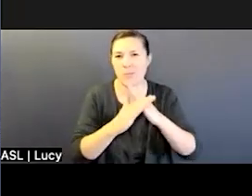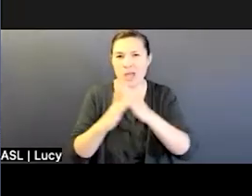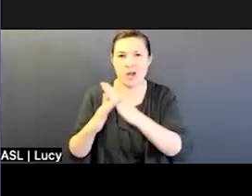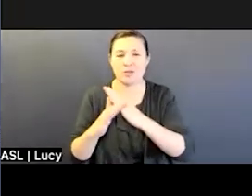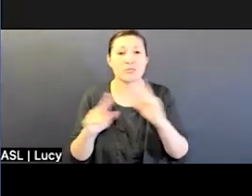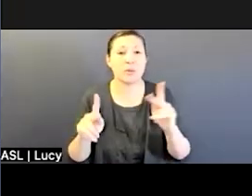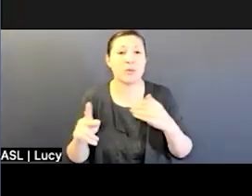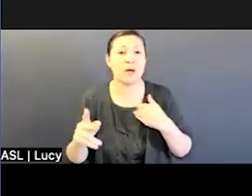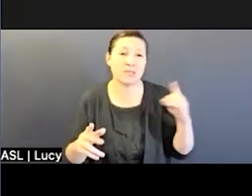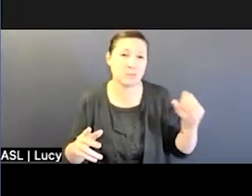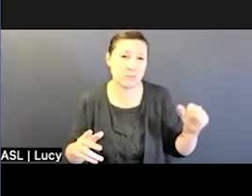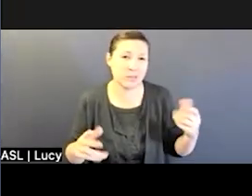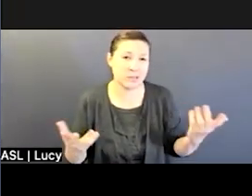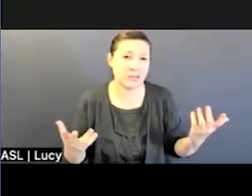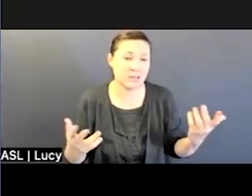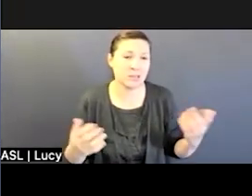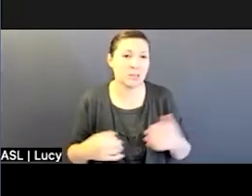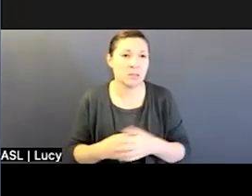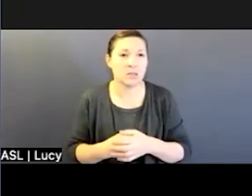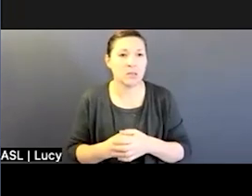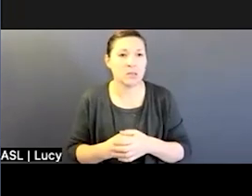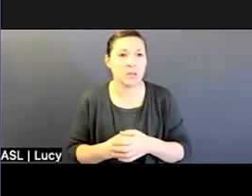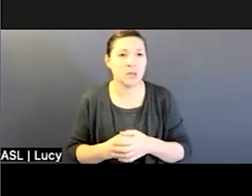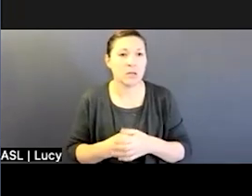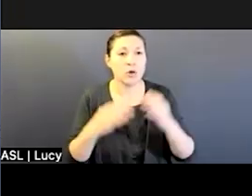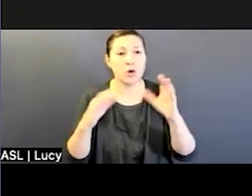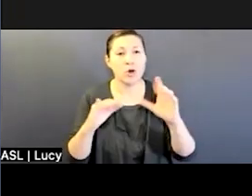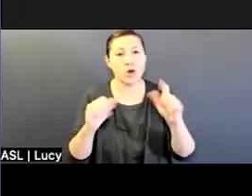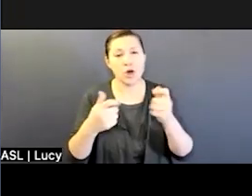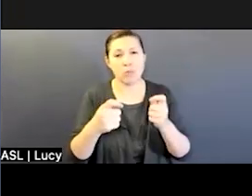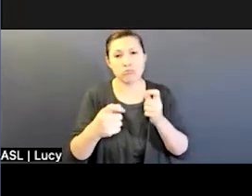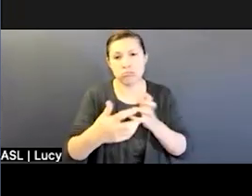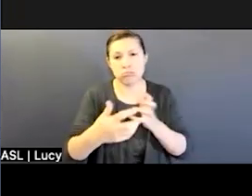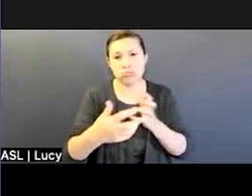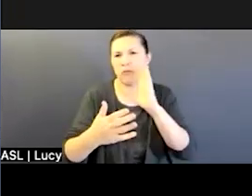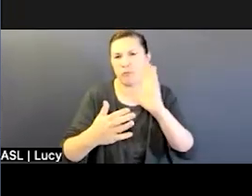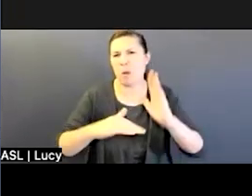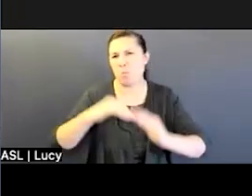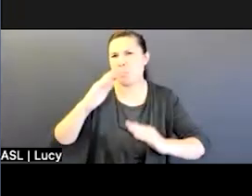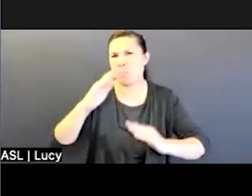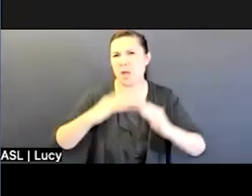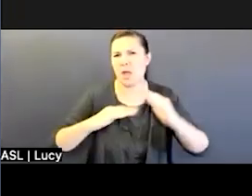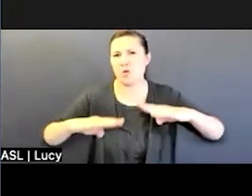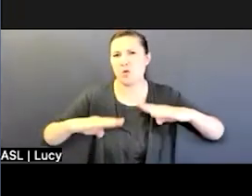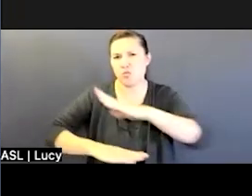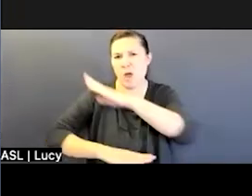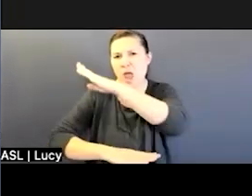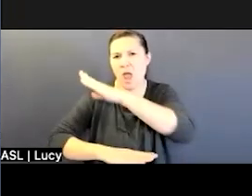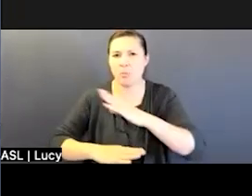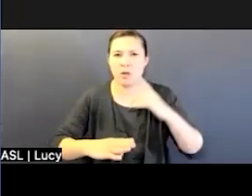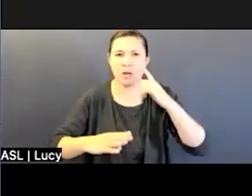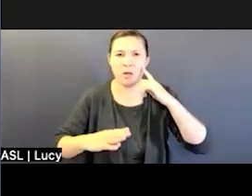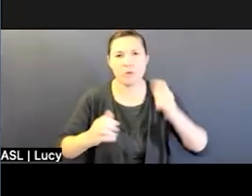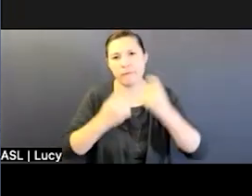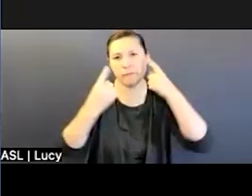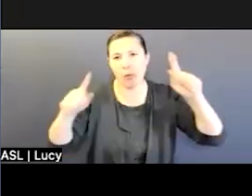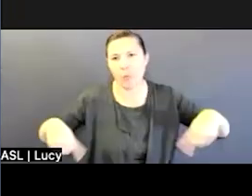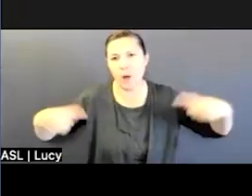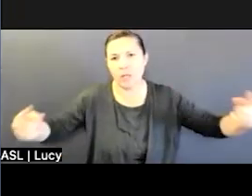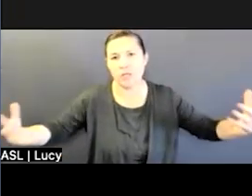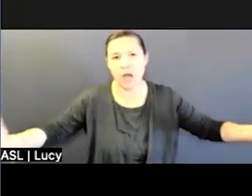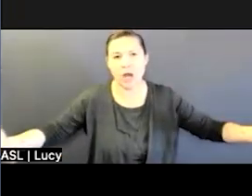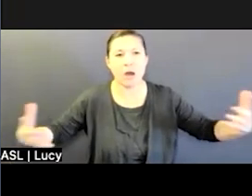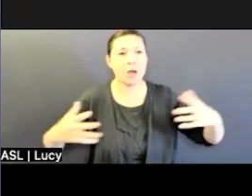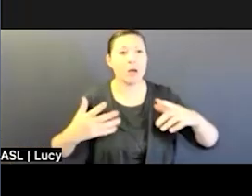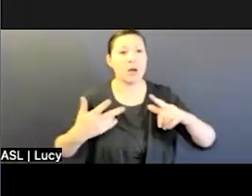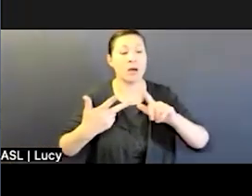disabilities. Or you could accommodate by providing that ramp for that one student. Or you can make things accessible. And I think that's